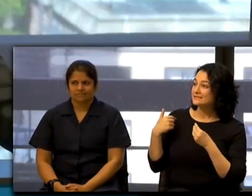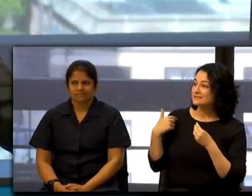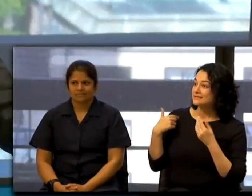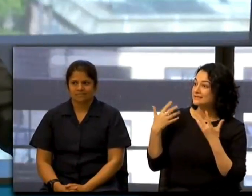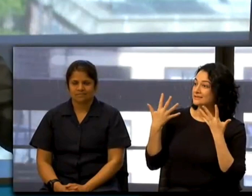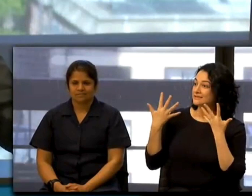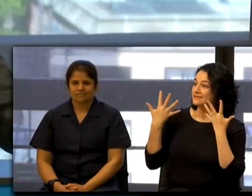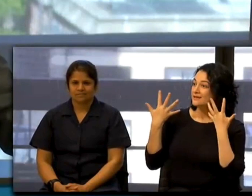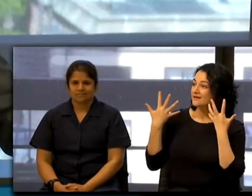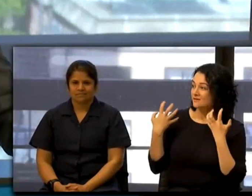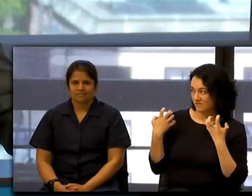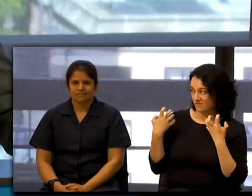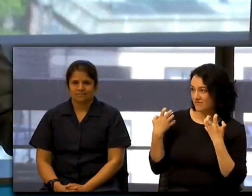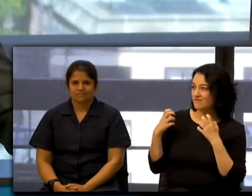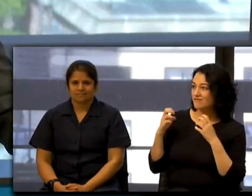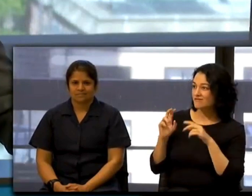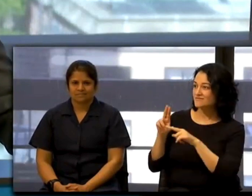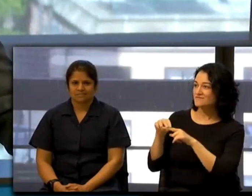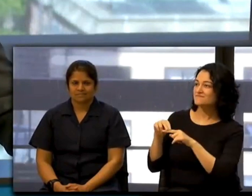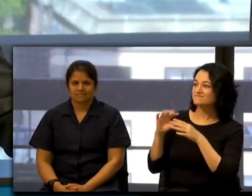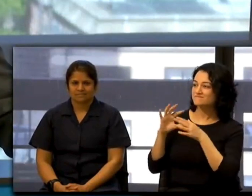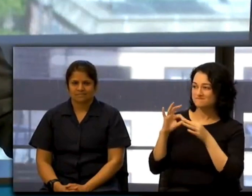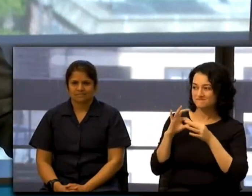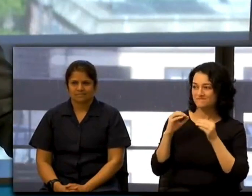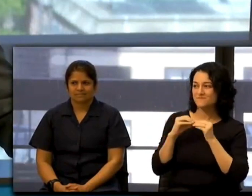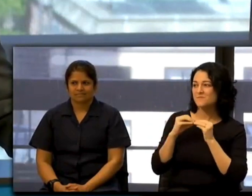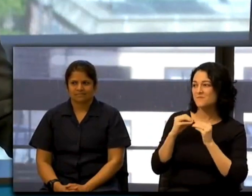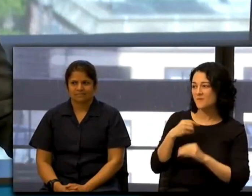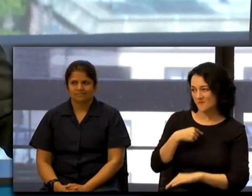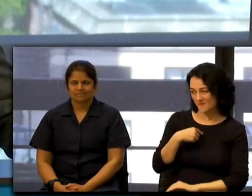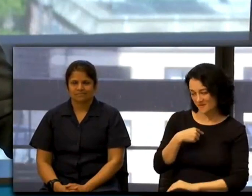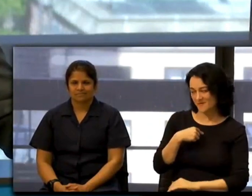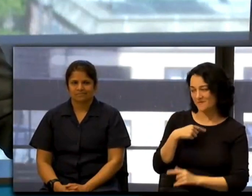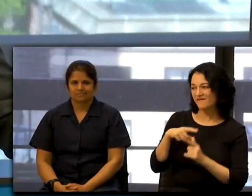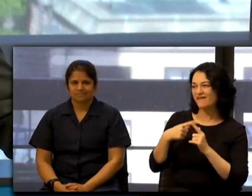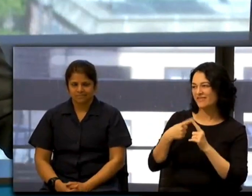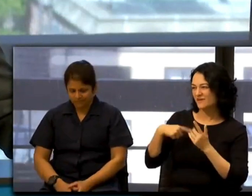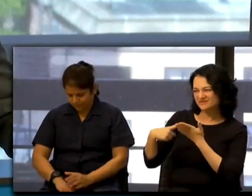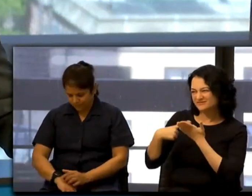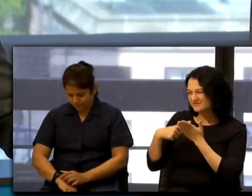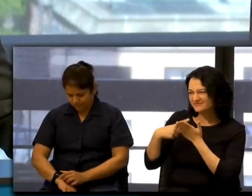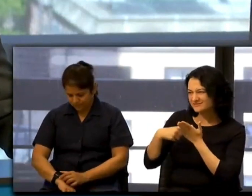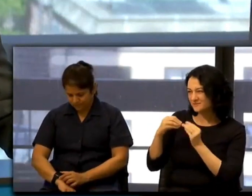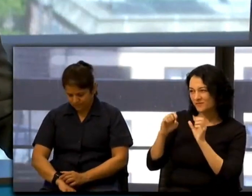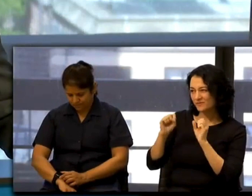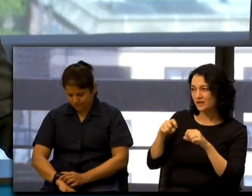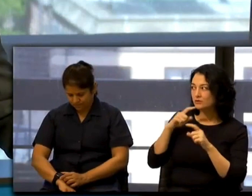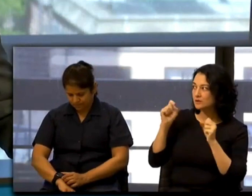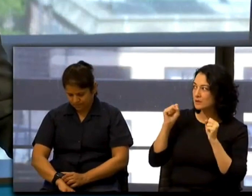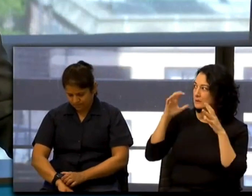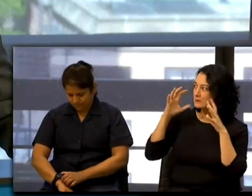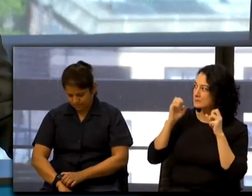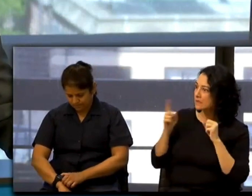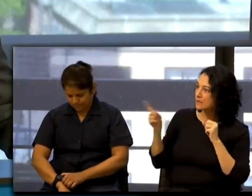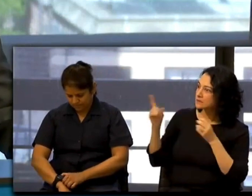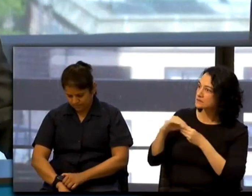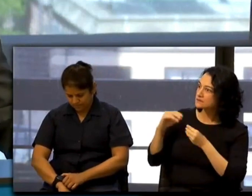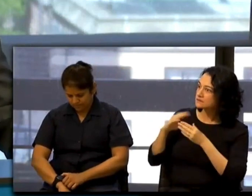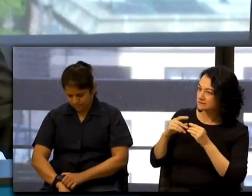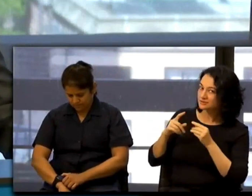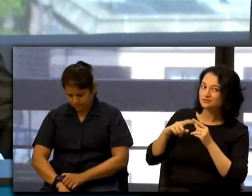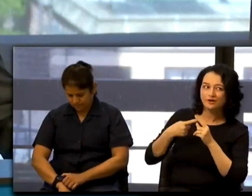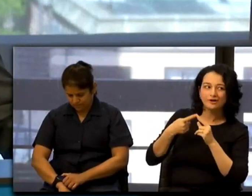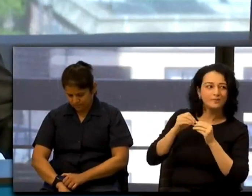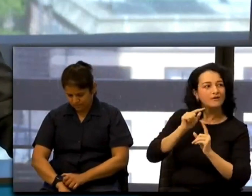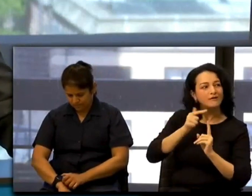a conversation with our extraordinary panelists. And we also will save time